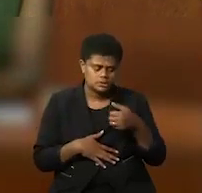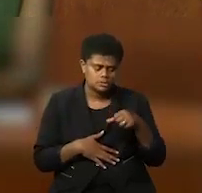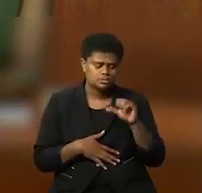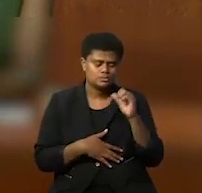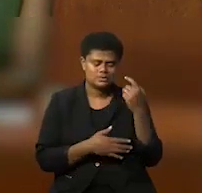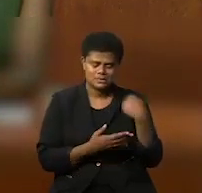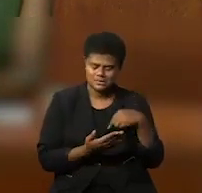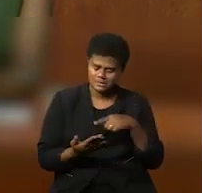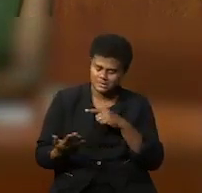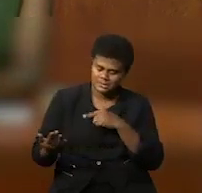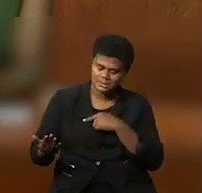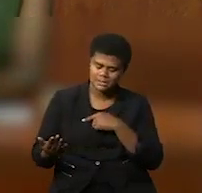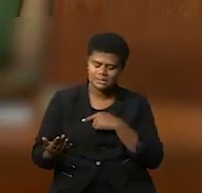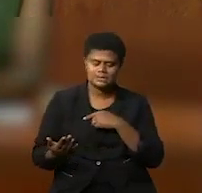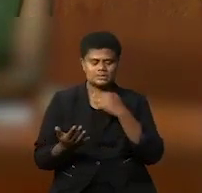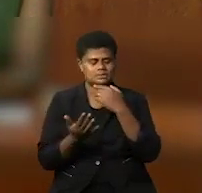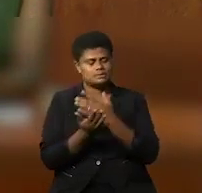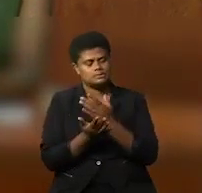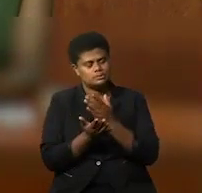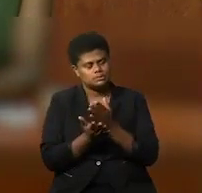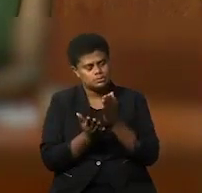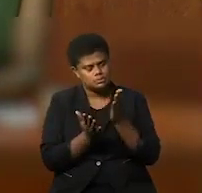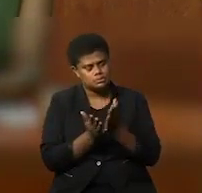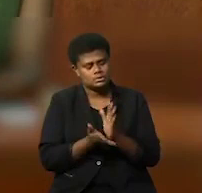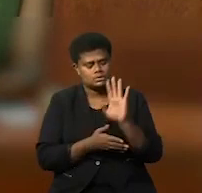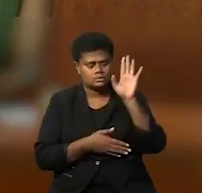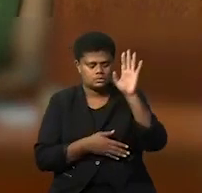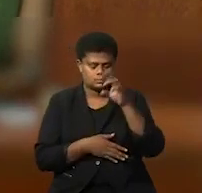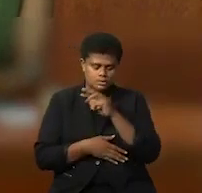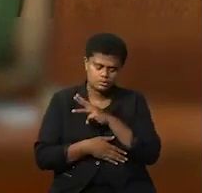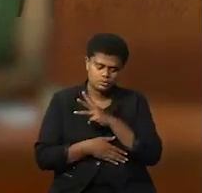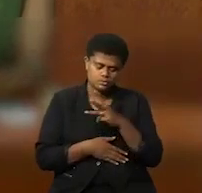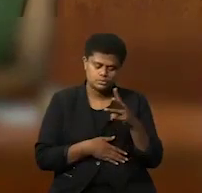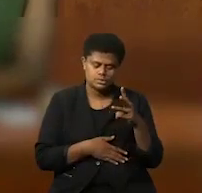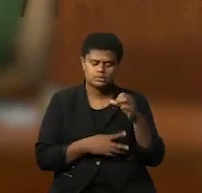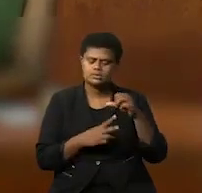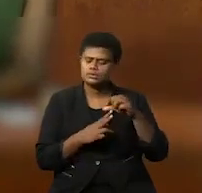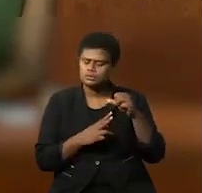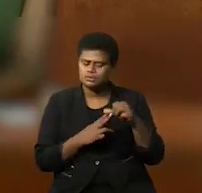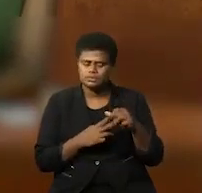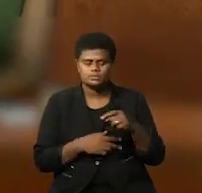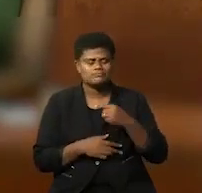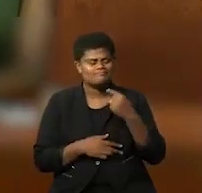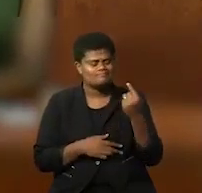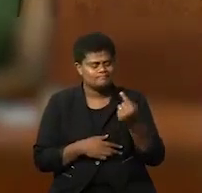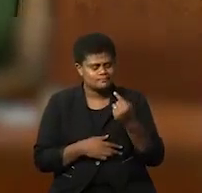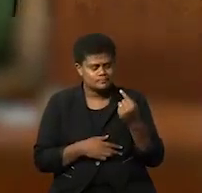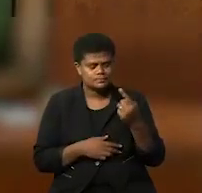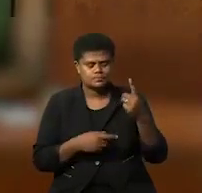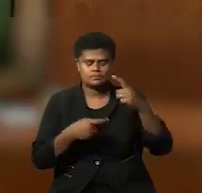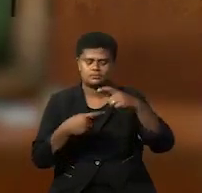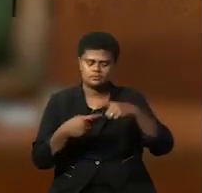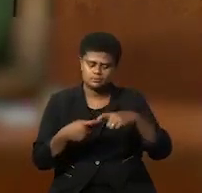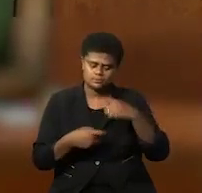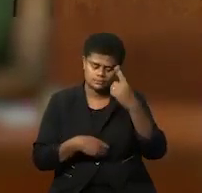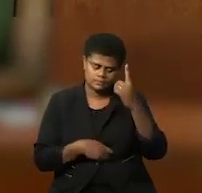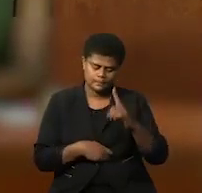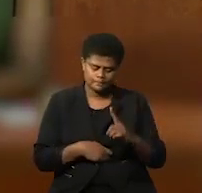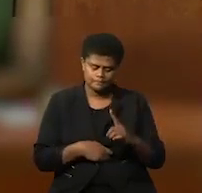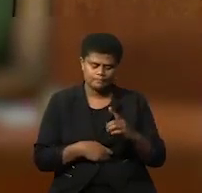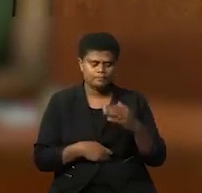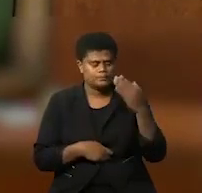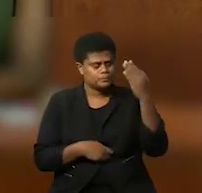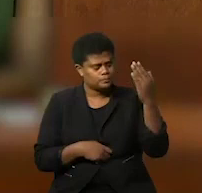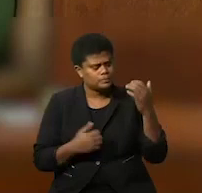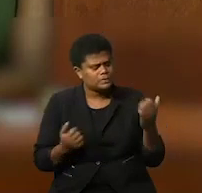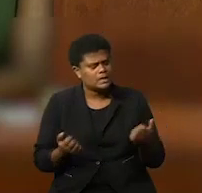to be a tool to share your word, and as well with those that are joining with us today.